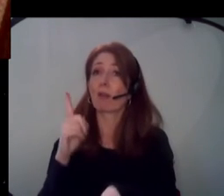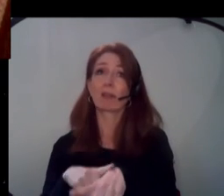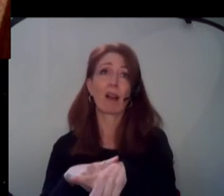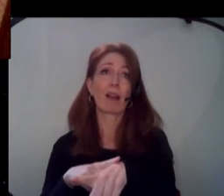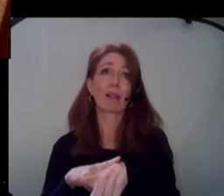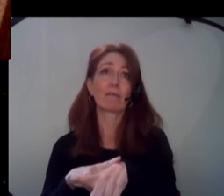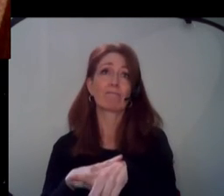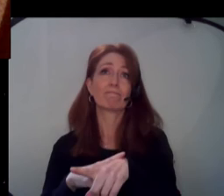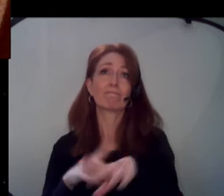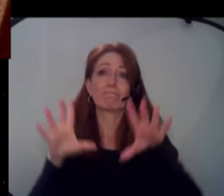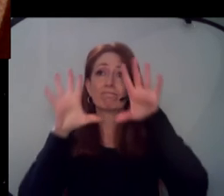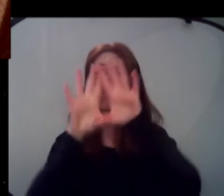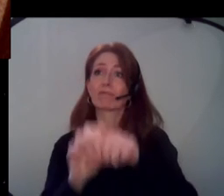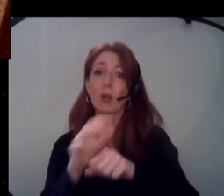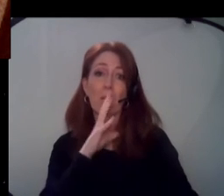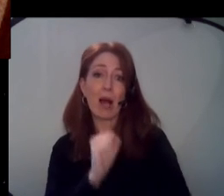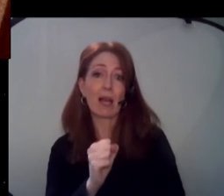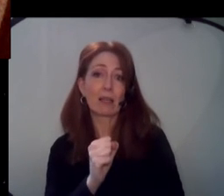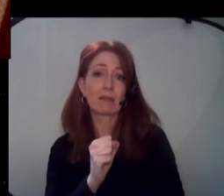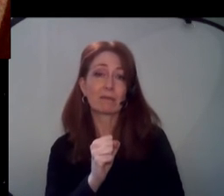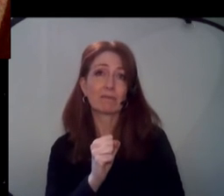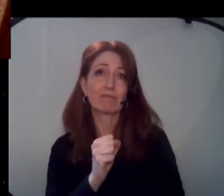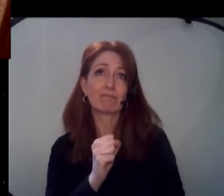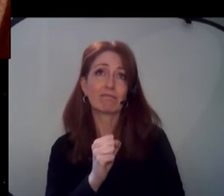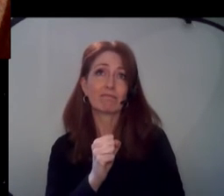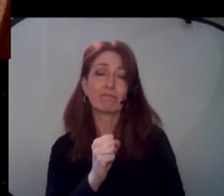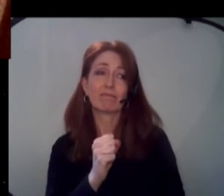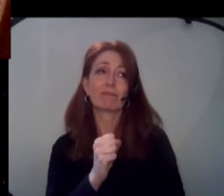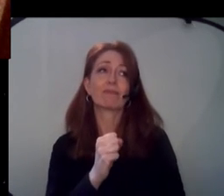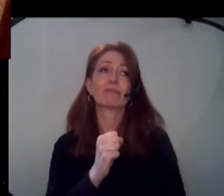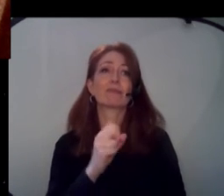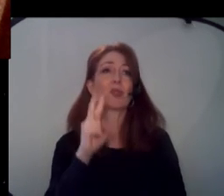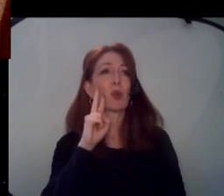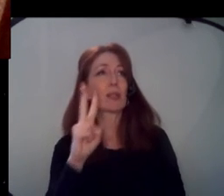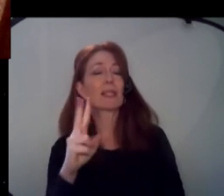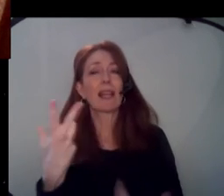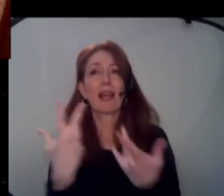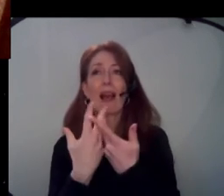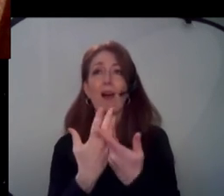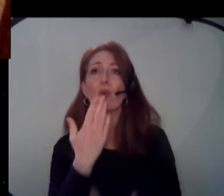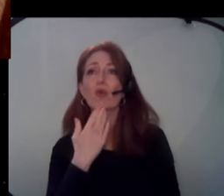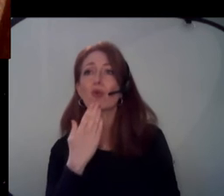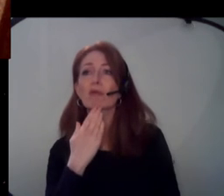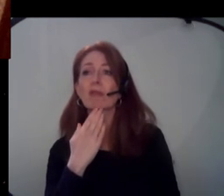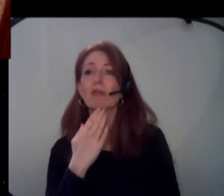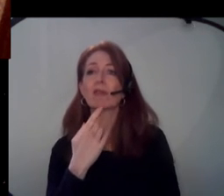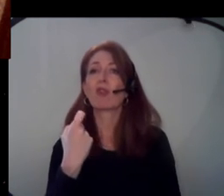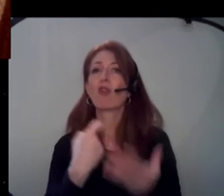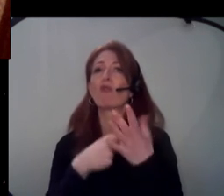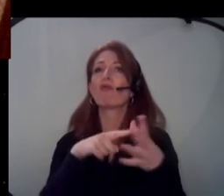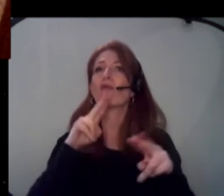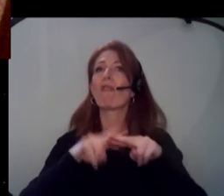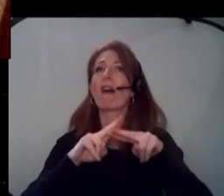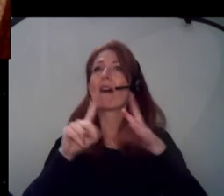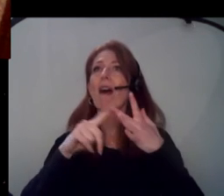you can see how somebody who is used to a sort of Raphaelesque classical beauty when they see a naked